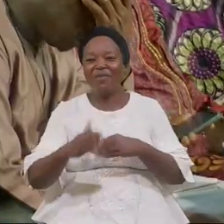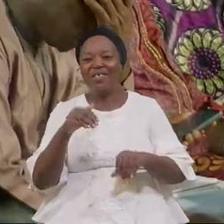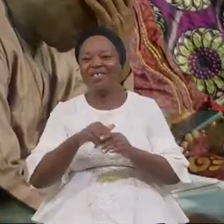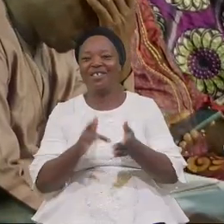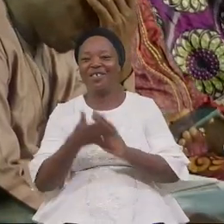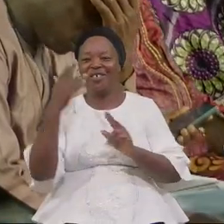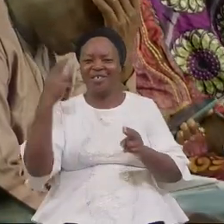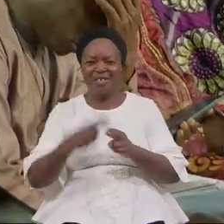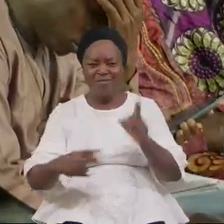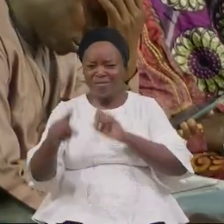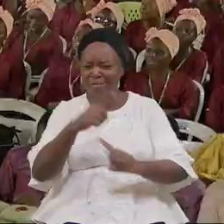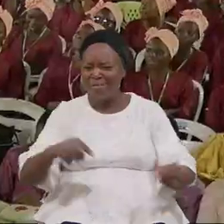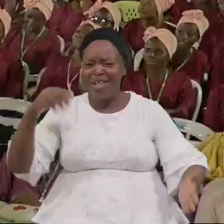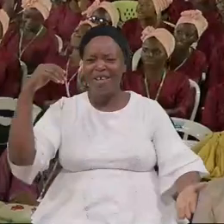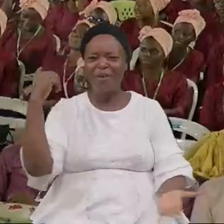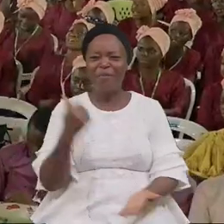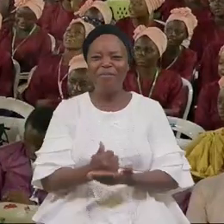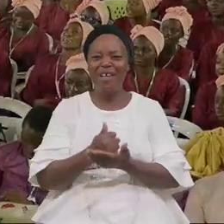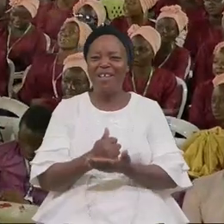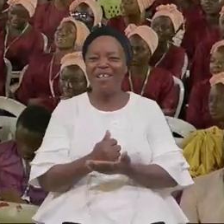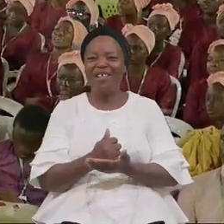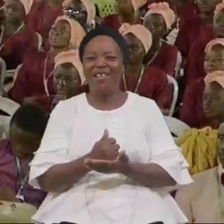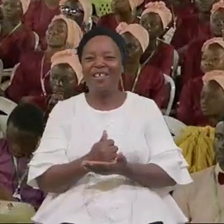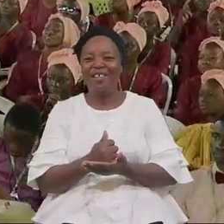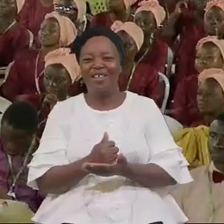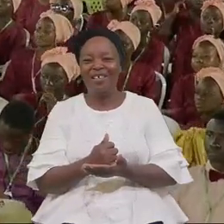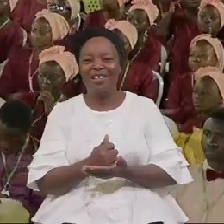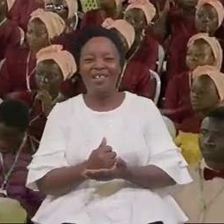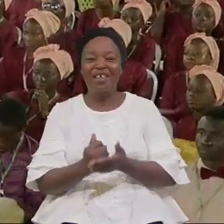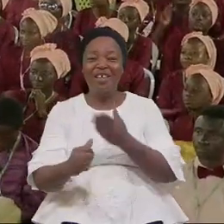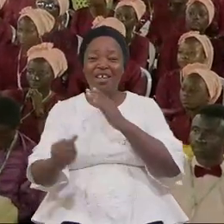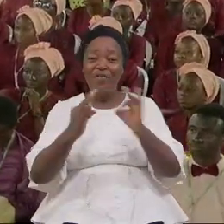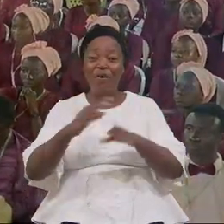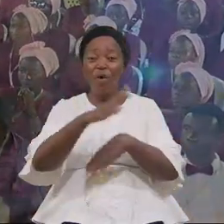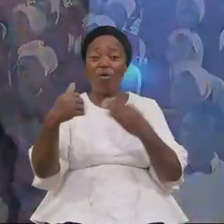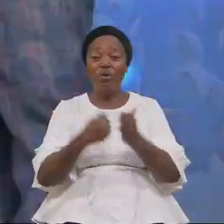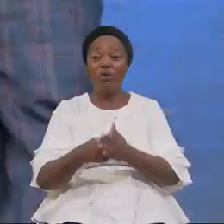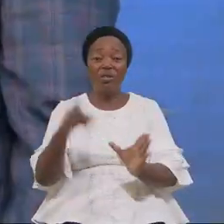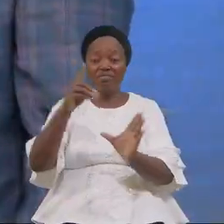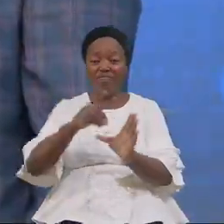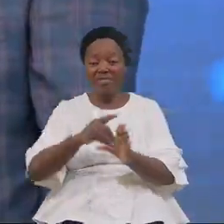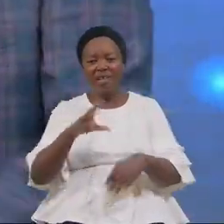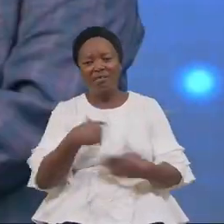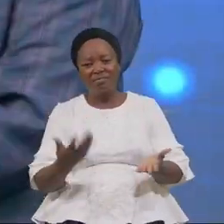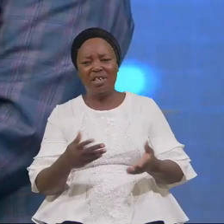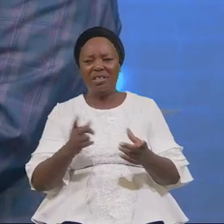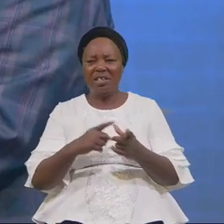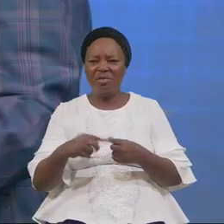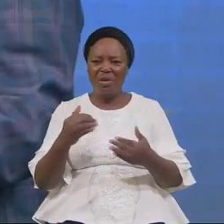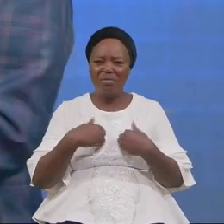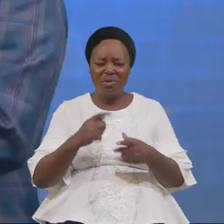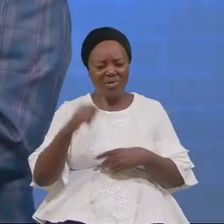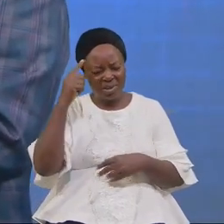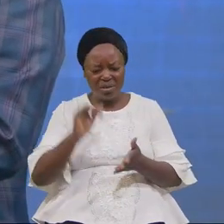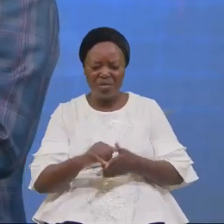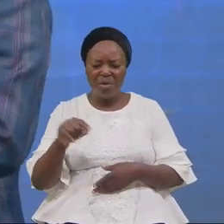Amen. If all the deformity You know, you can't use your leg. The legs are there,